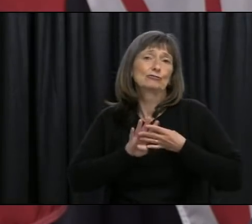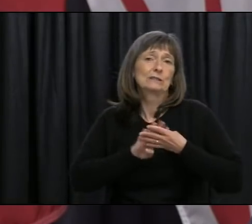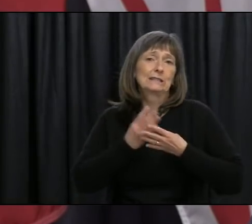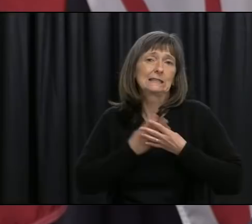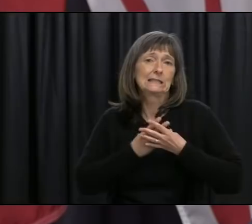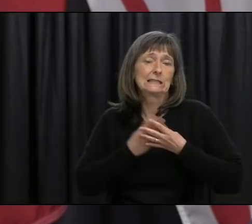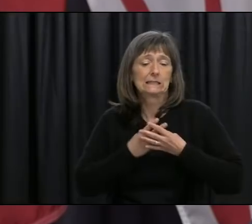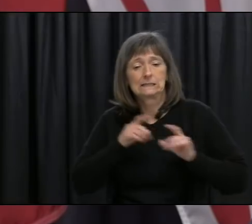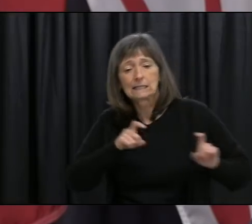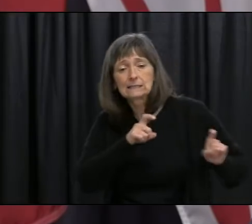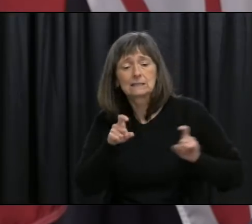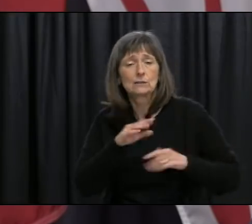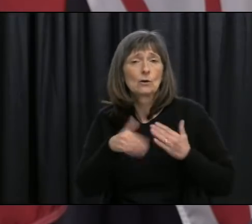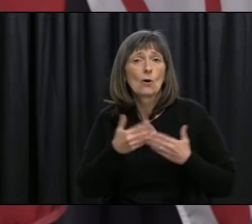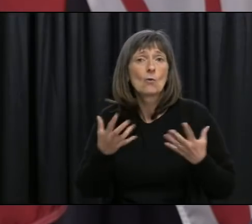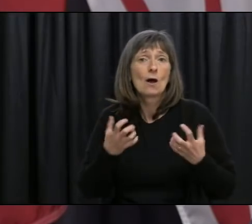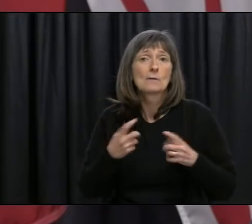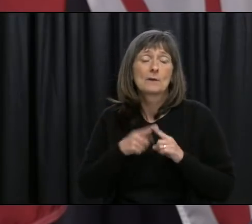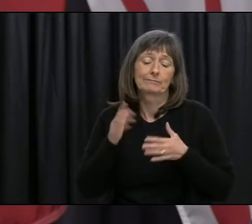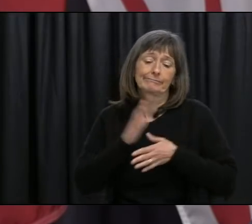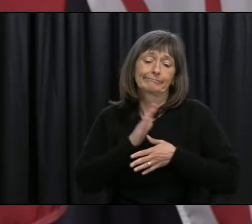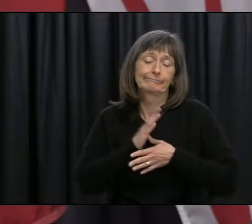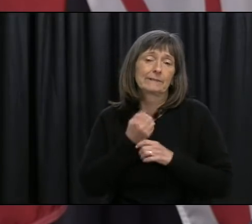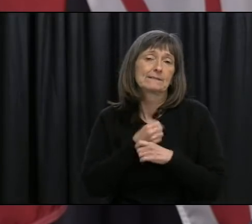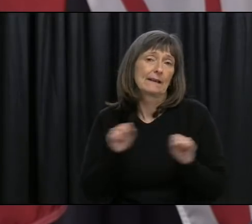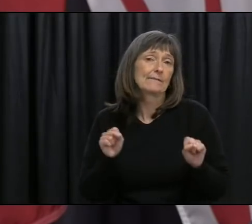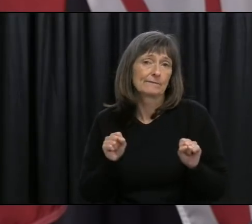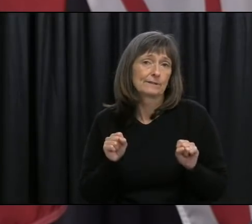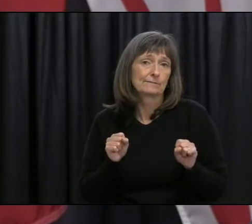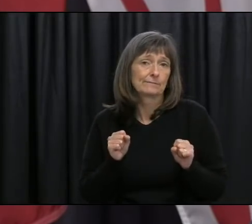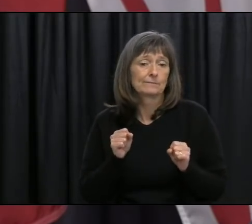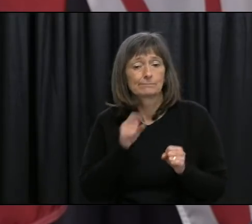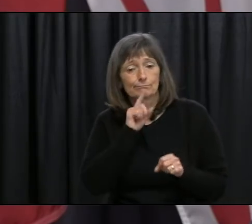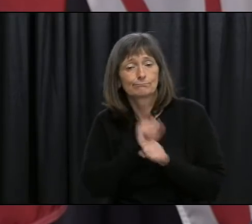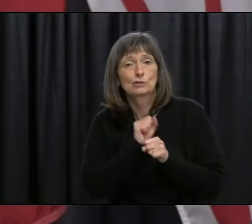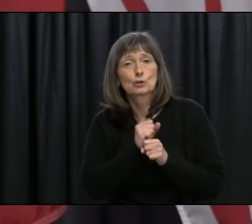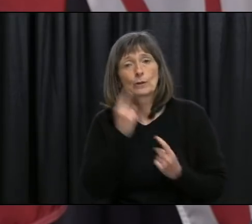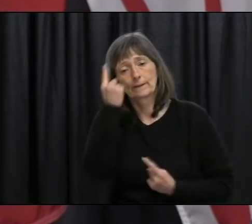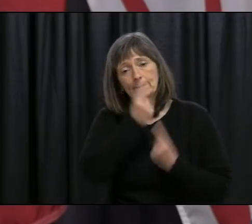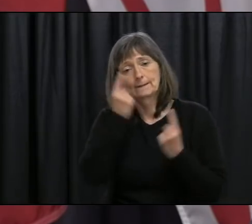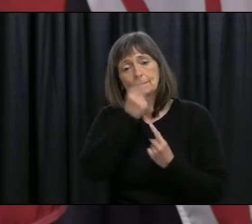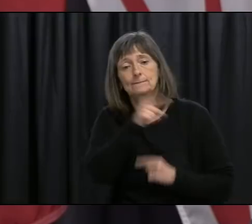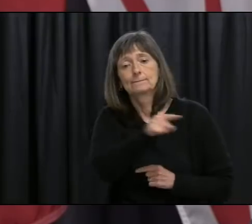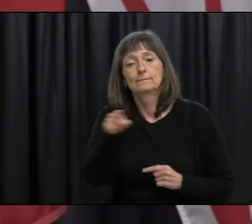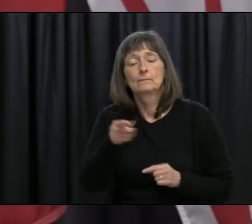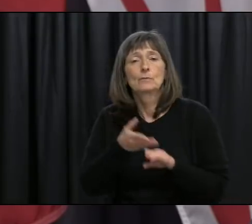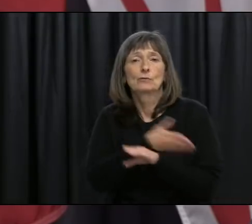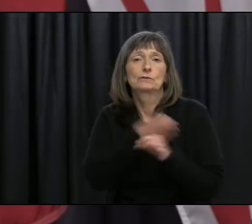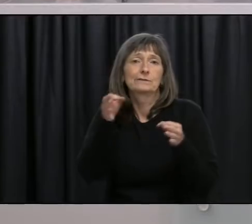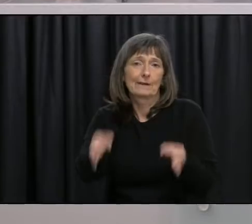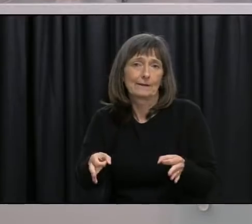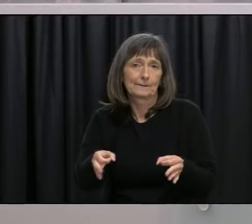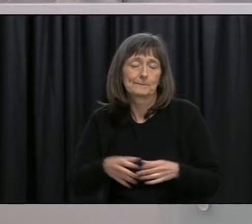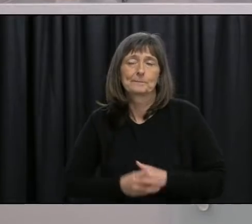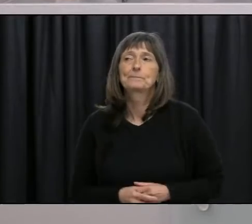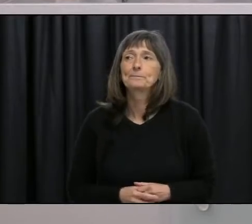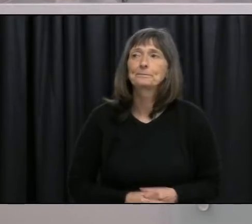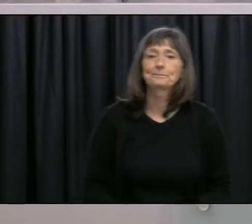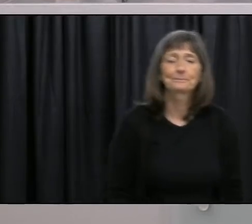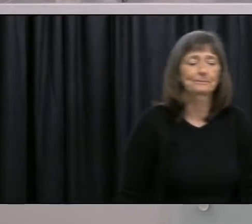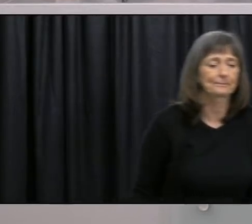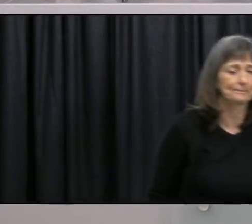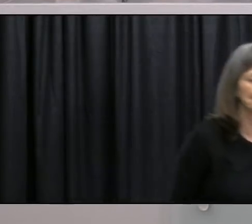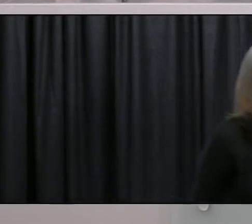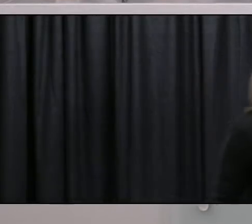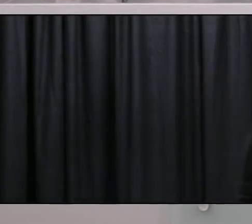available as well. We all want that, but we must do it safely, and I'm sure the regional health authorities are looking at that. Thank you.